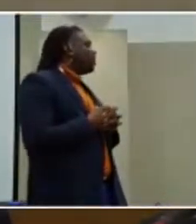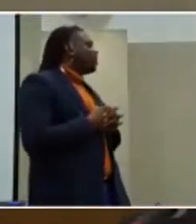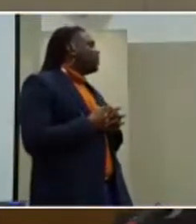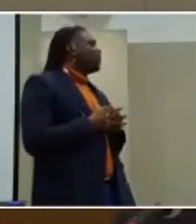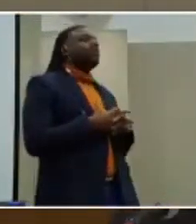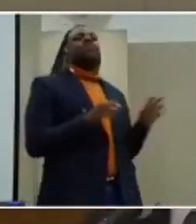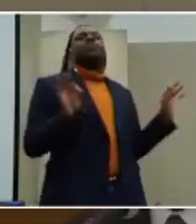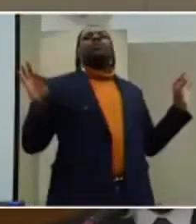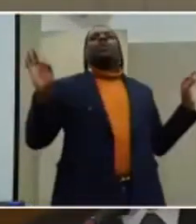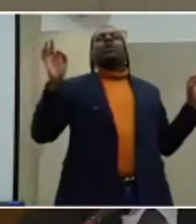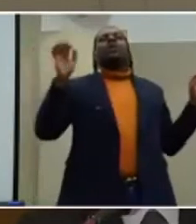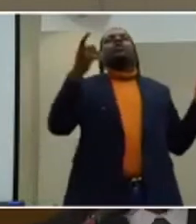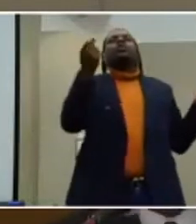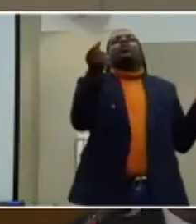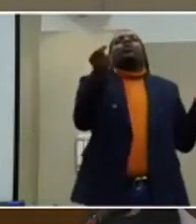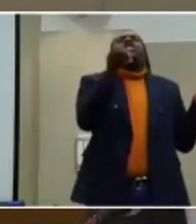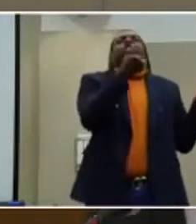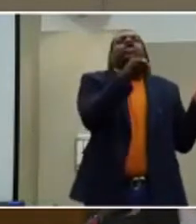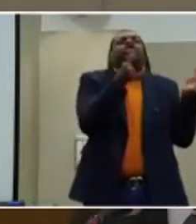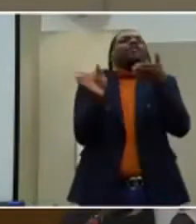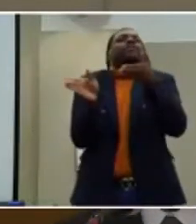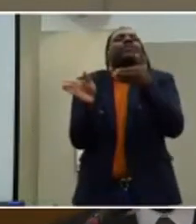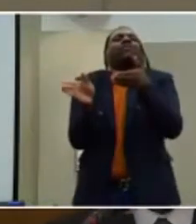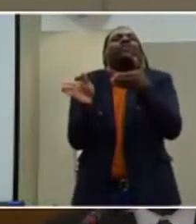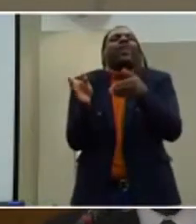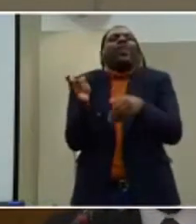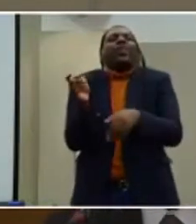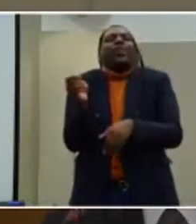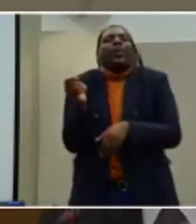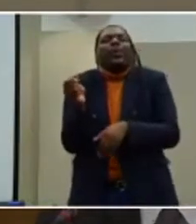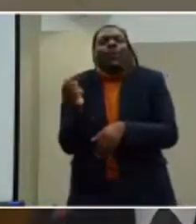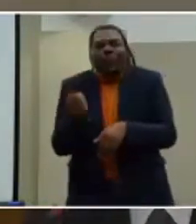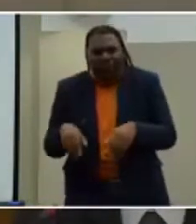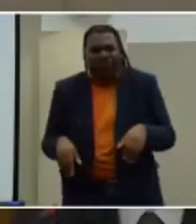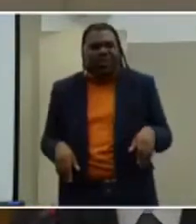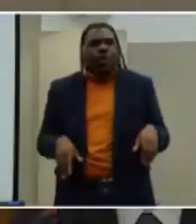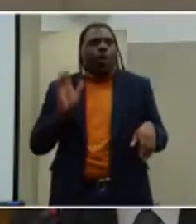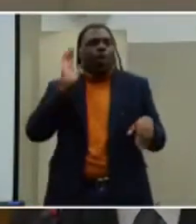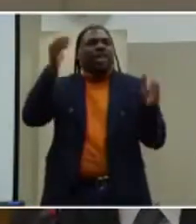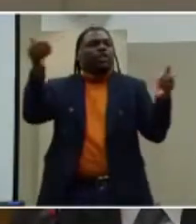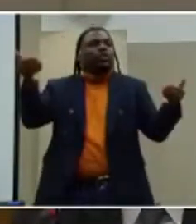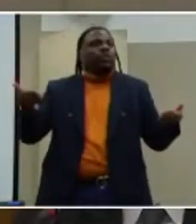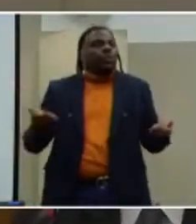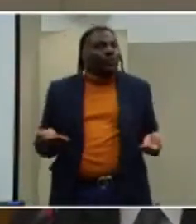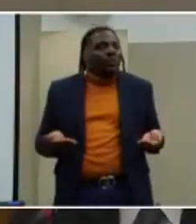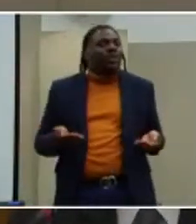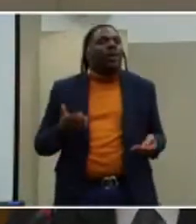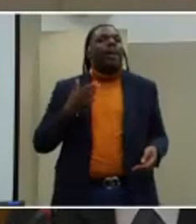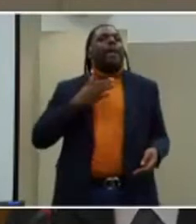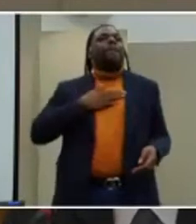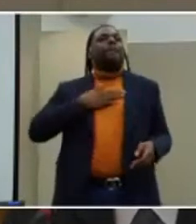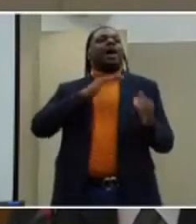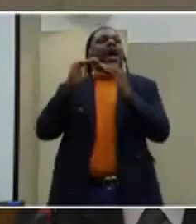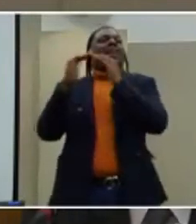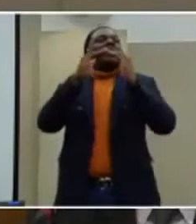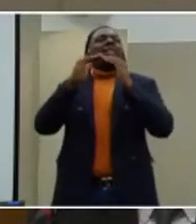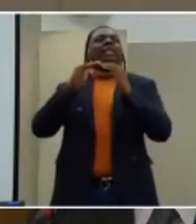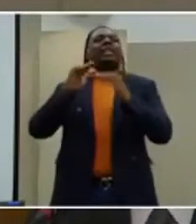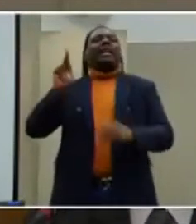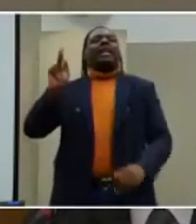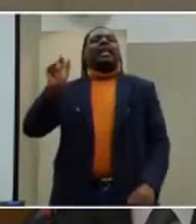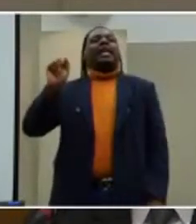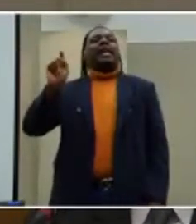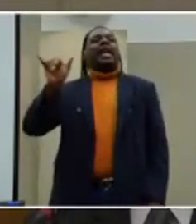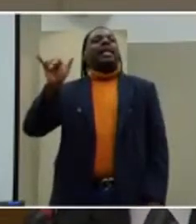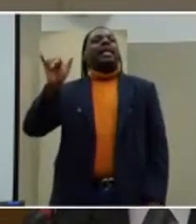Excellent. We're going to shift gears just a little bit, and I'm going to introduce you to my colleague, Katie Kale here.